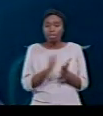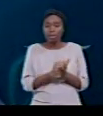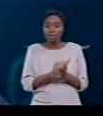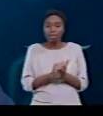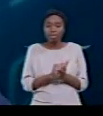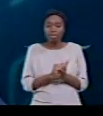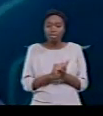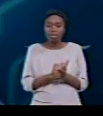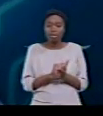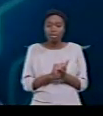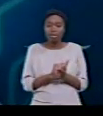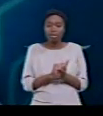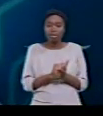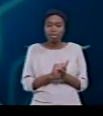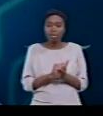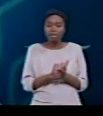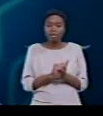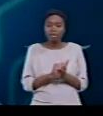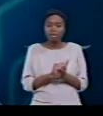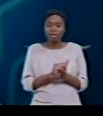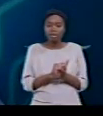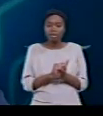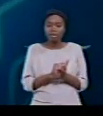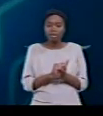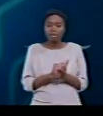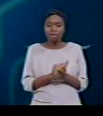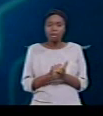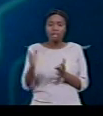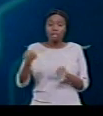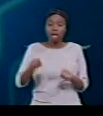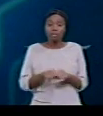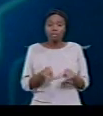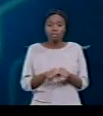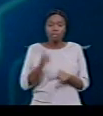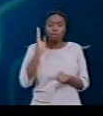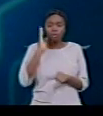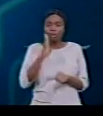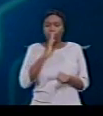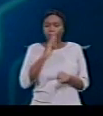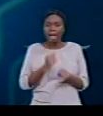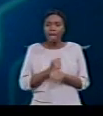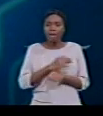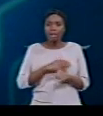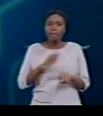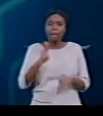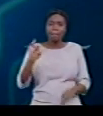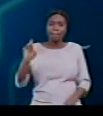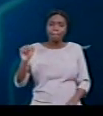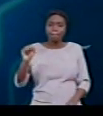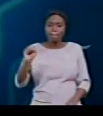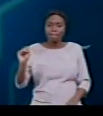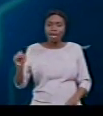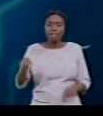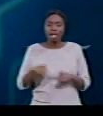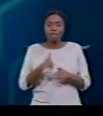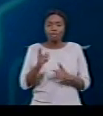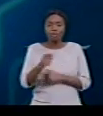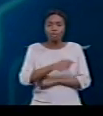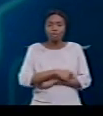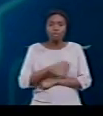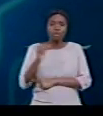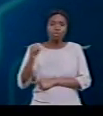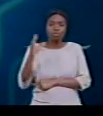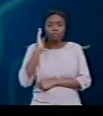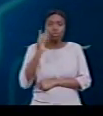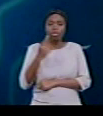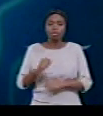shoes shall be iron and brass, and as thy days, so shall thy strength be. That